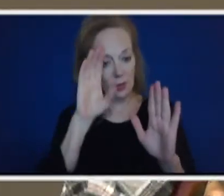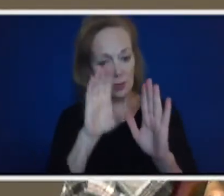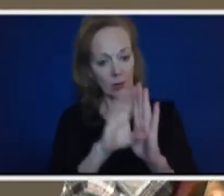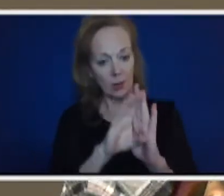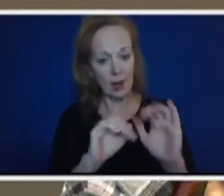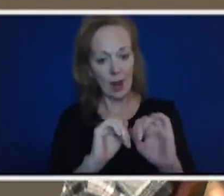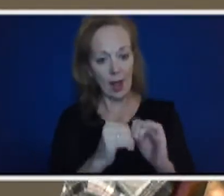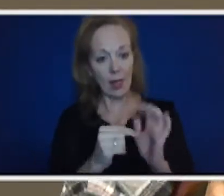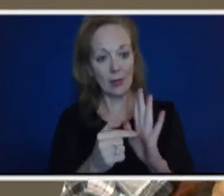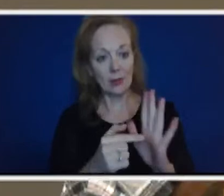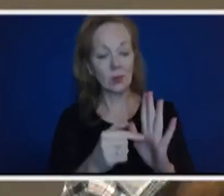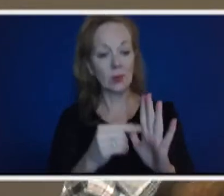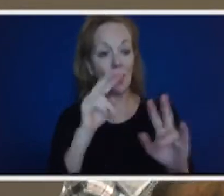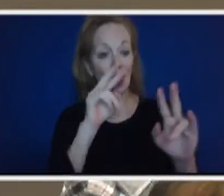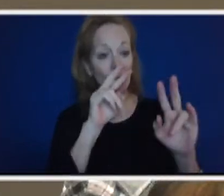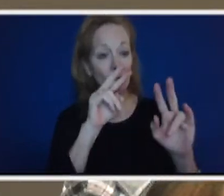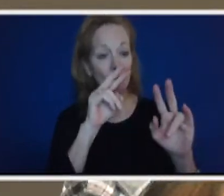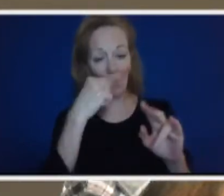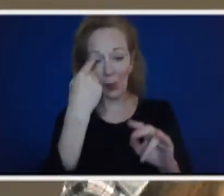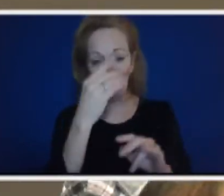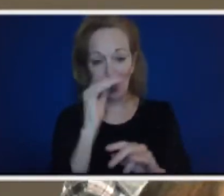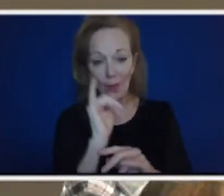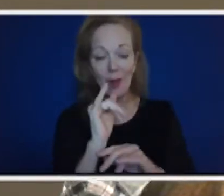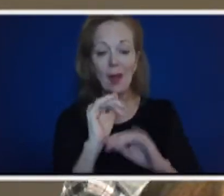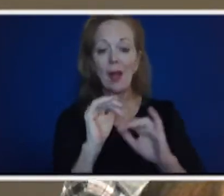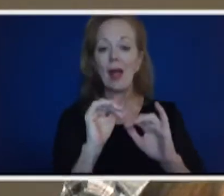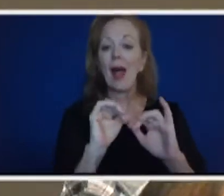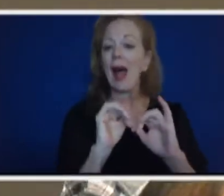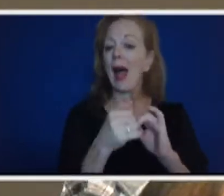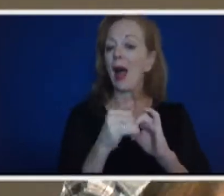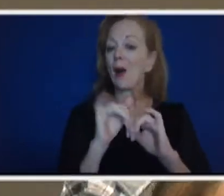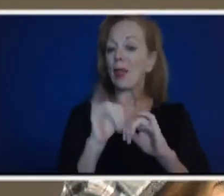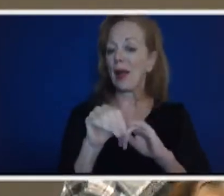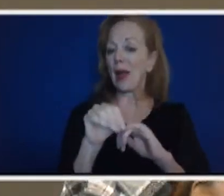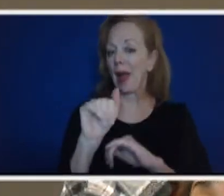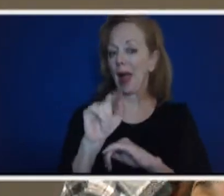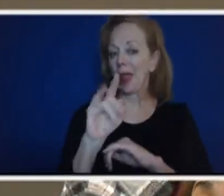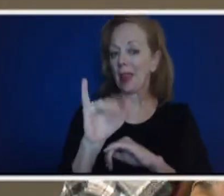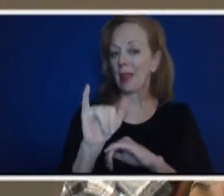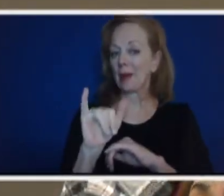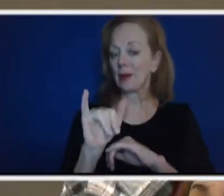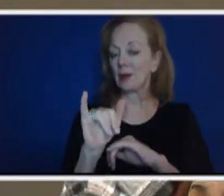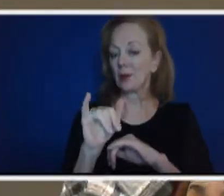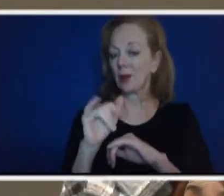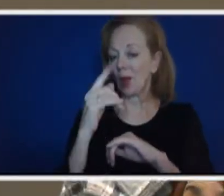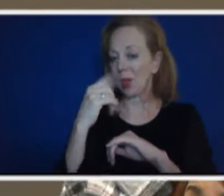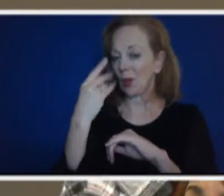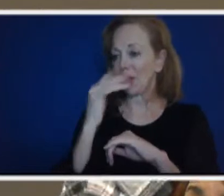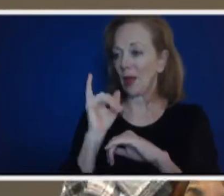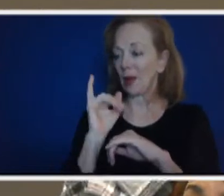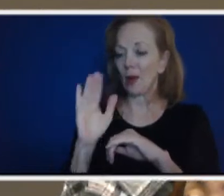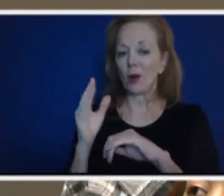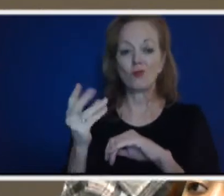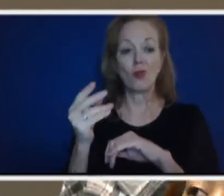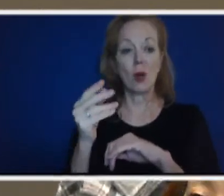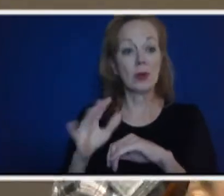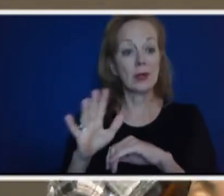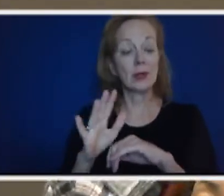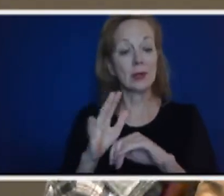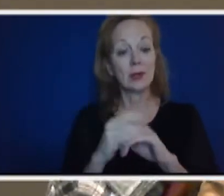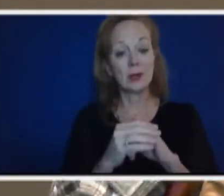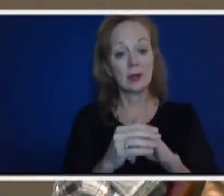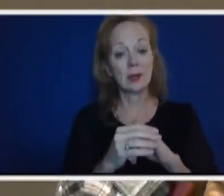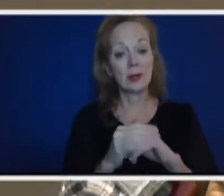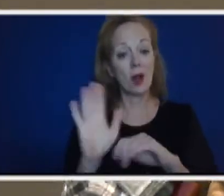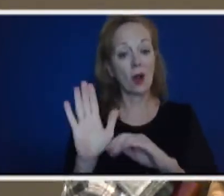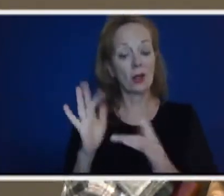look. Do you have a picture of how this alleyway would look from her property? Because her